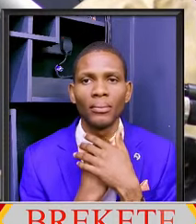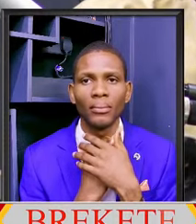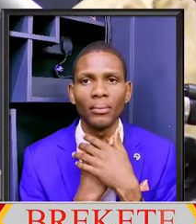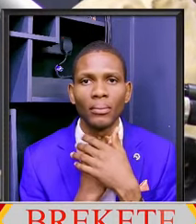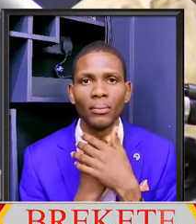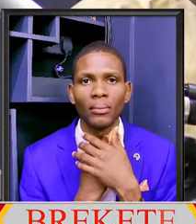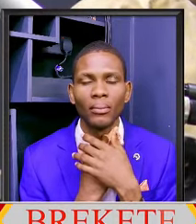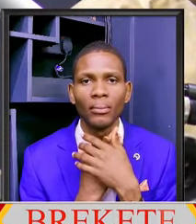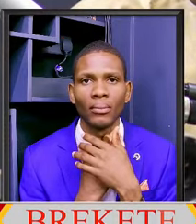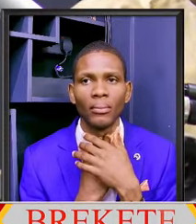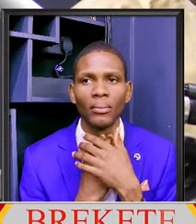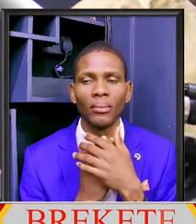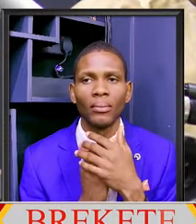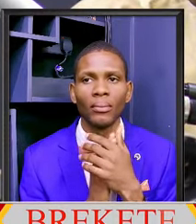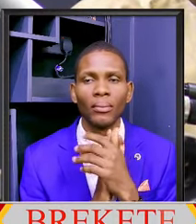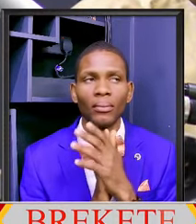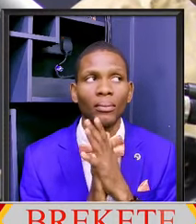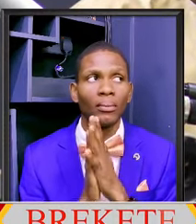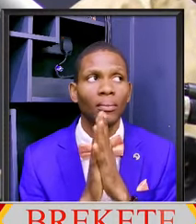dauki measurement dinta.